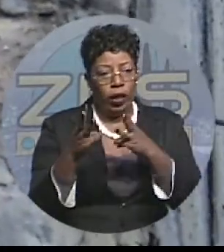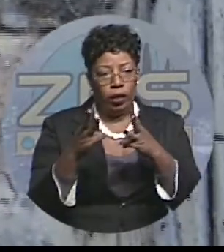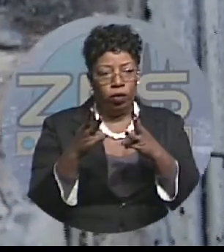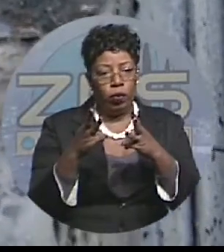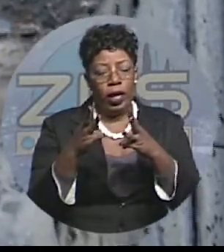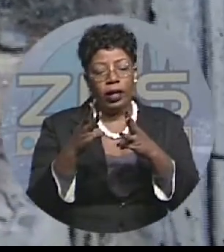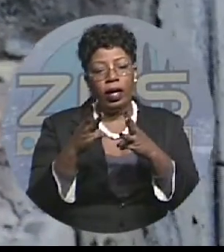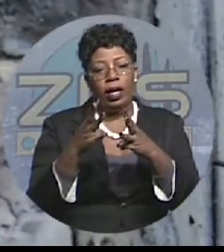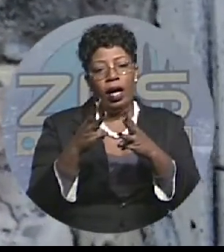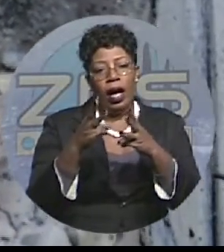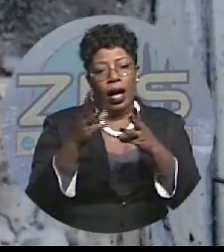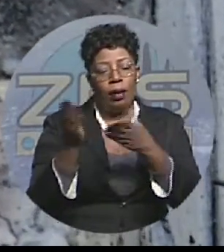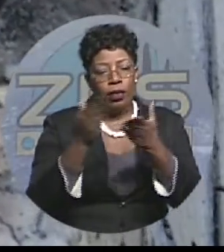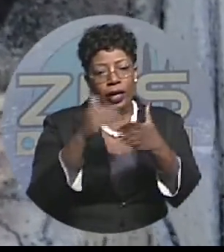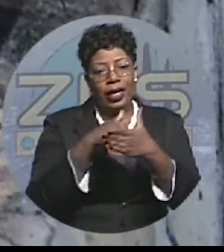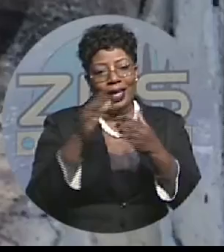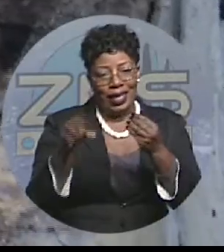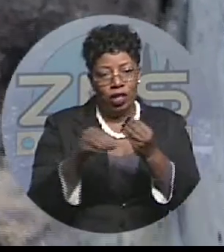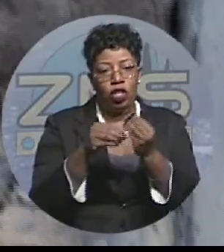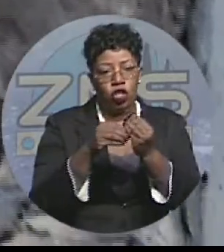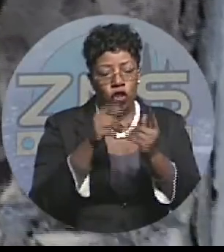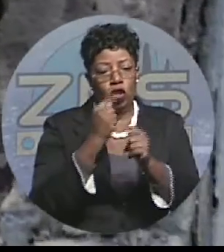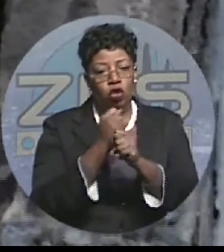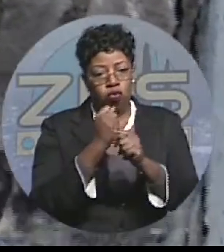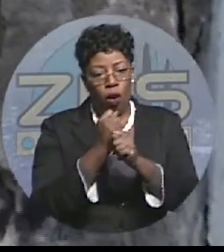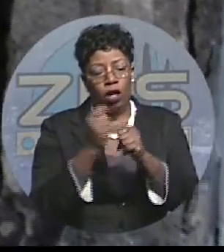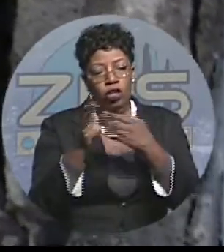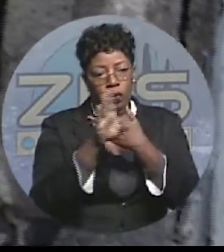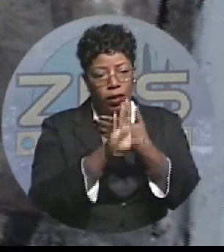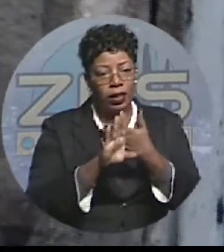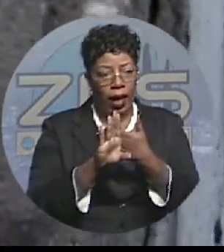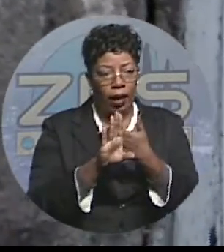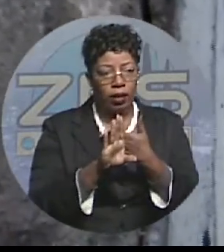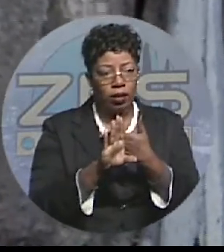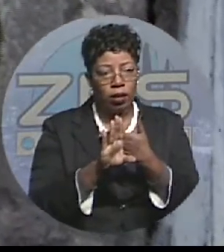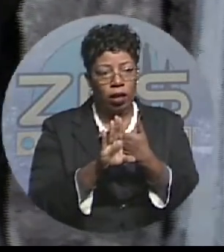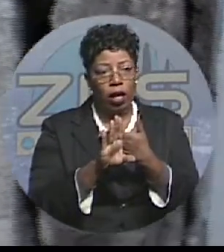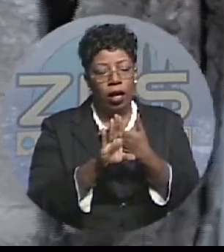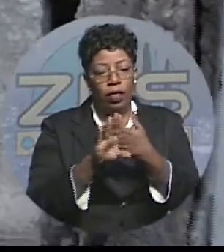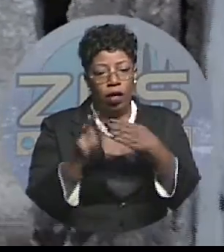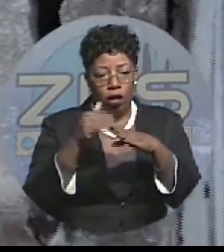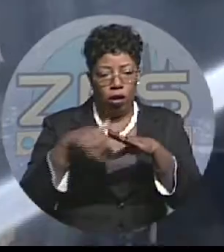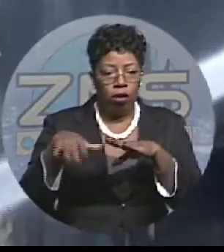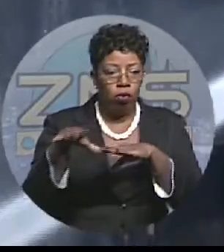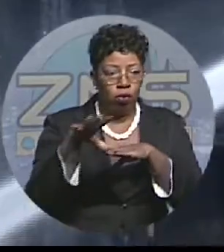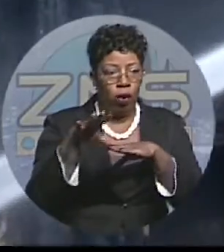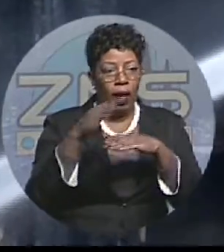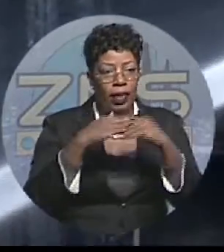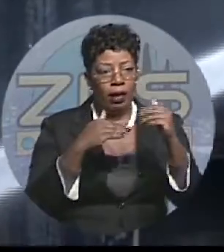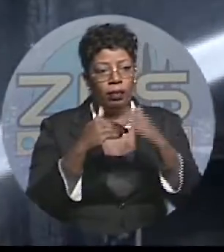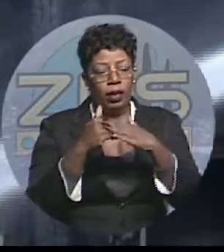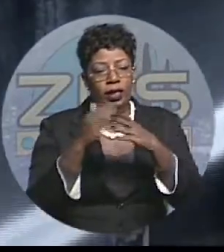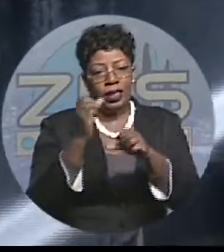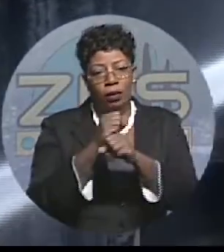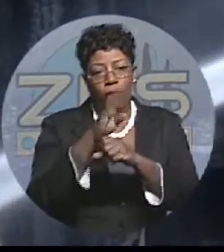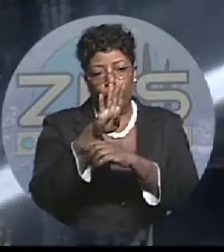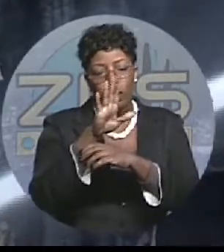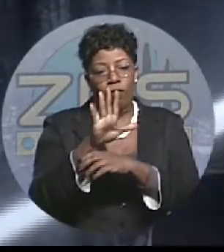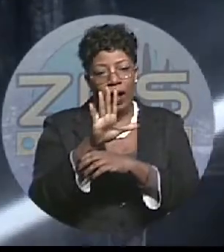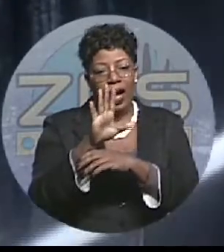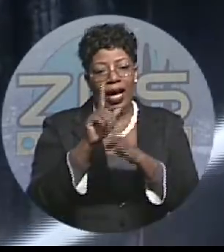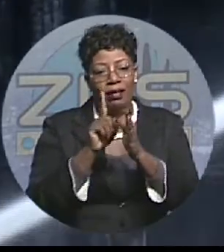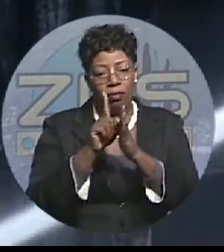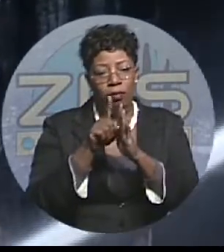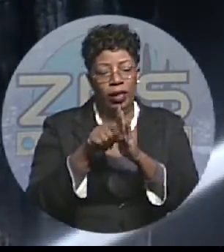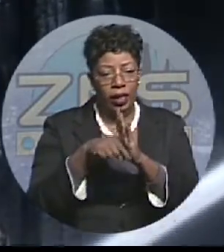additional unit to protect the exposures around the structure. And it took us about 45 minutes